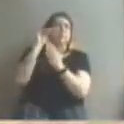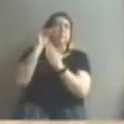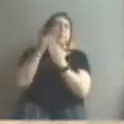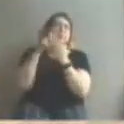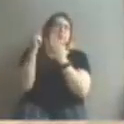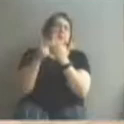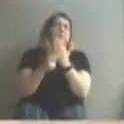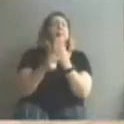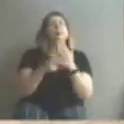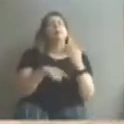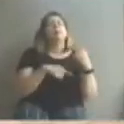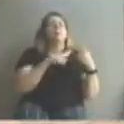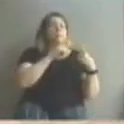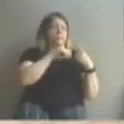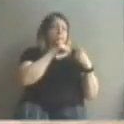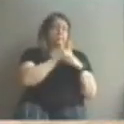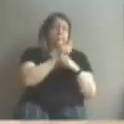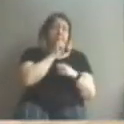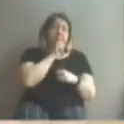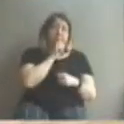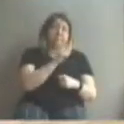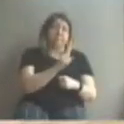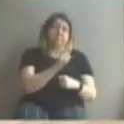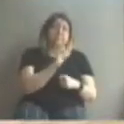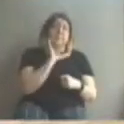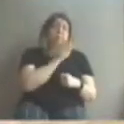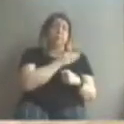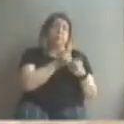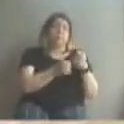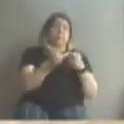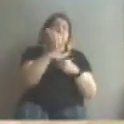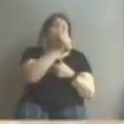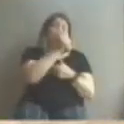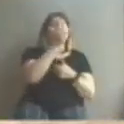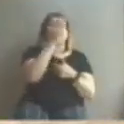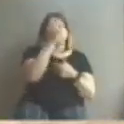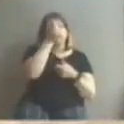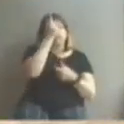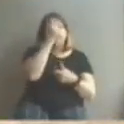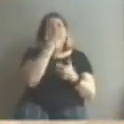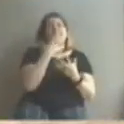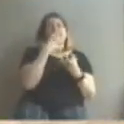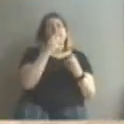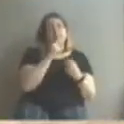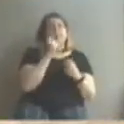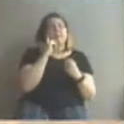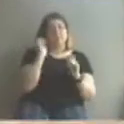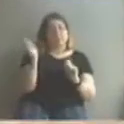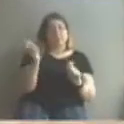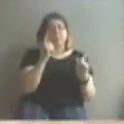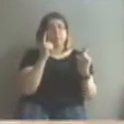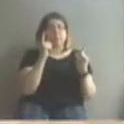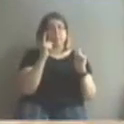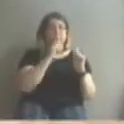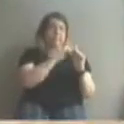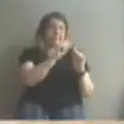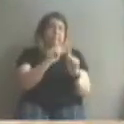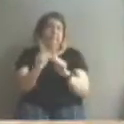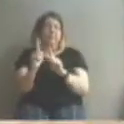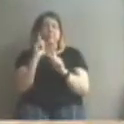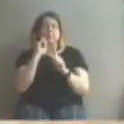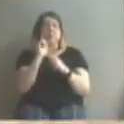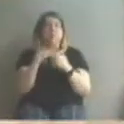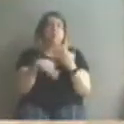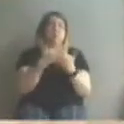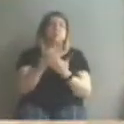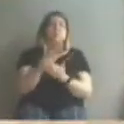is one, making sure that our administrators understand the value of all of them and the differences in all of